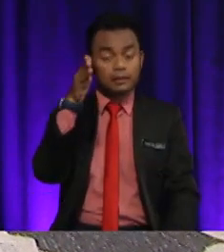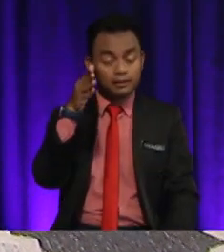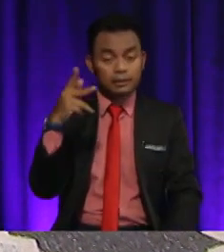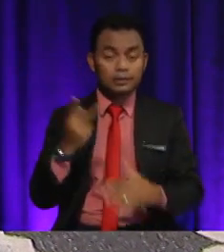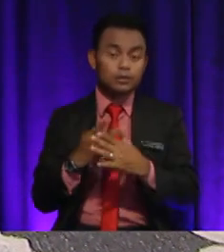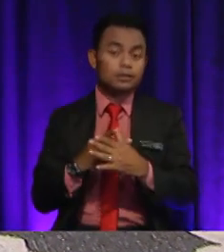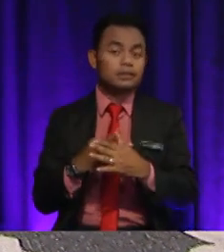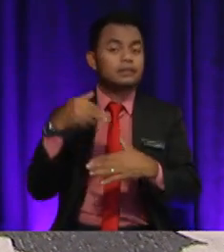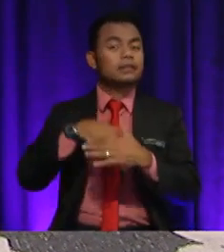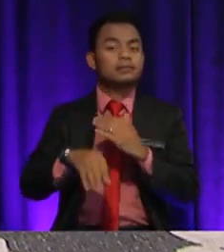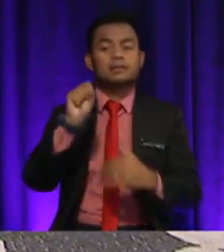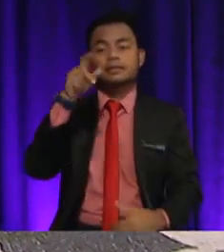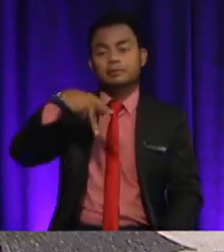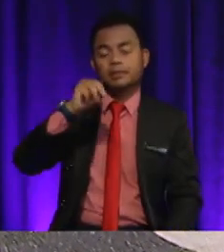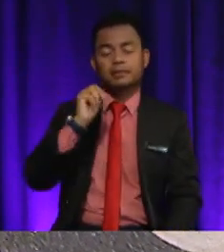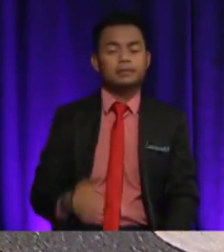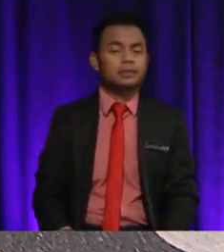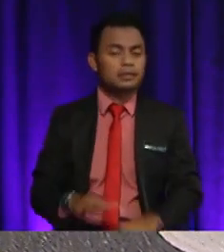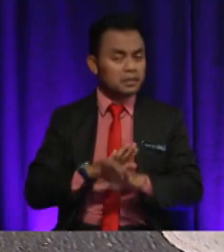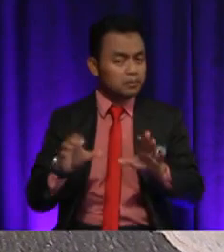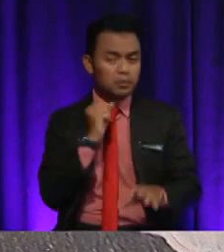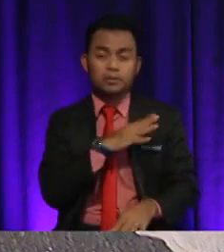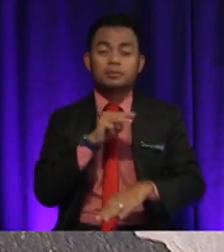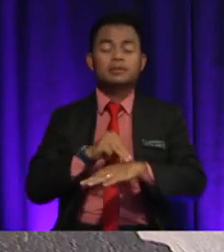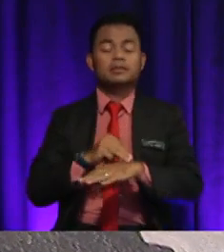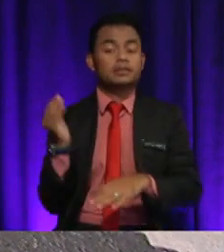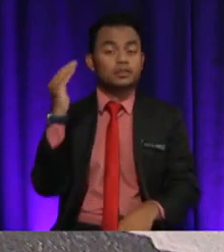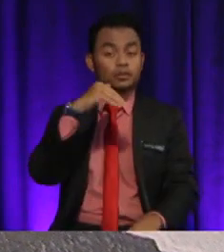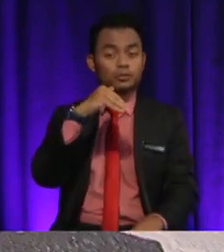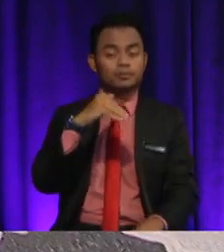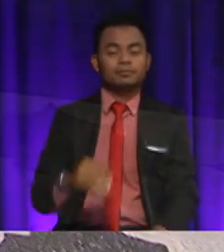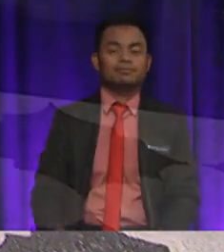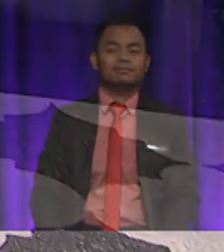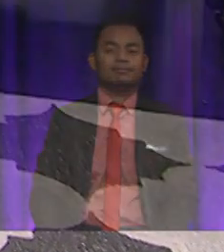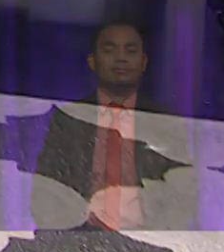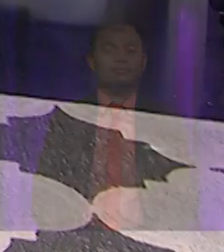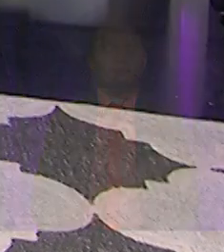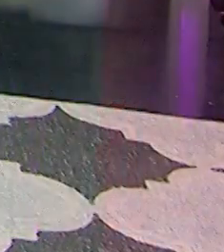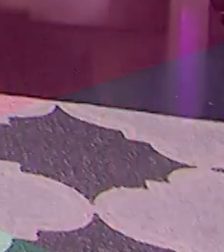SPM. Alright, without wasting any more time, let's welcome today's teacher.